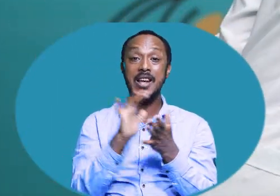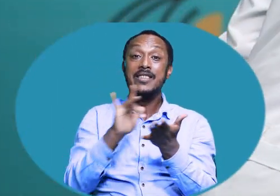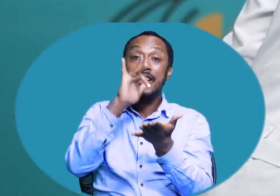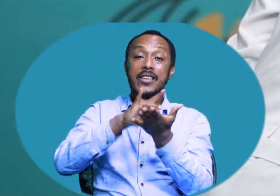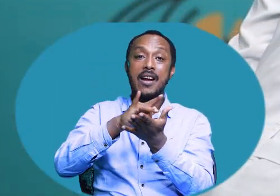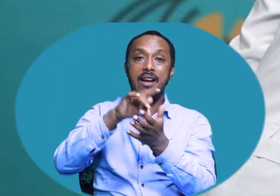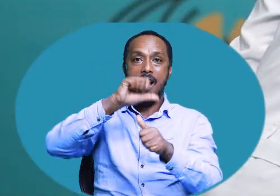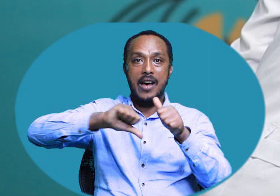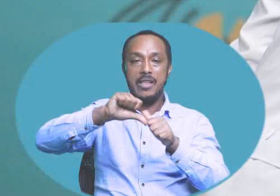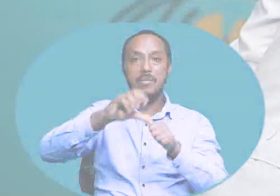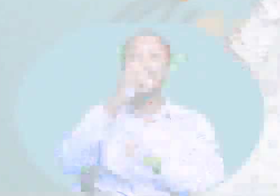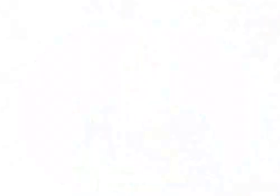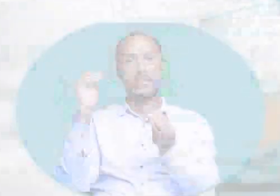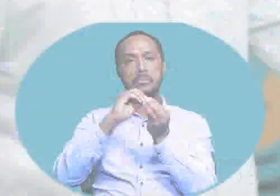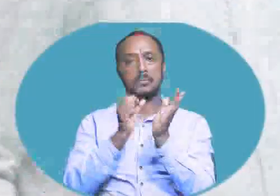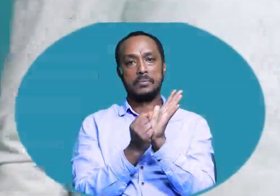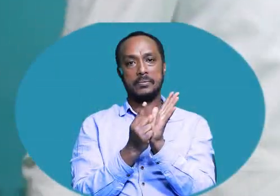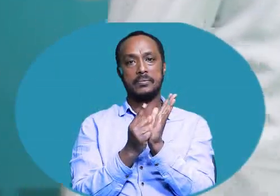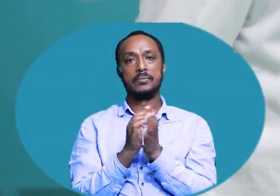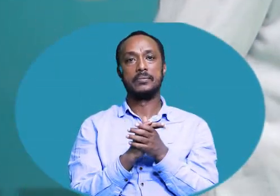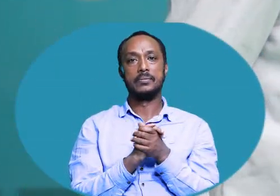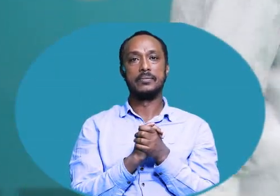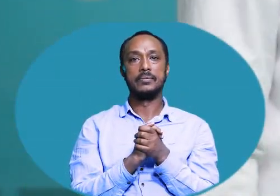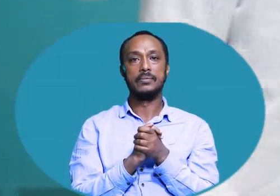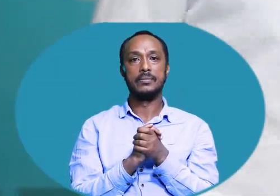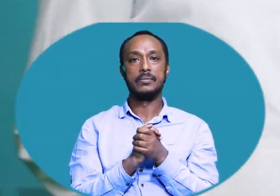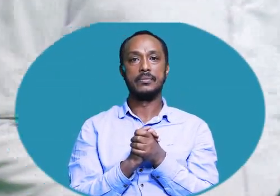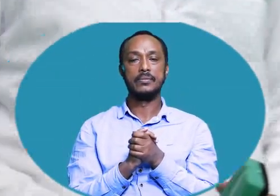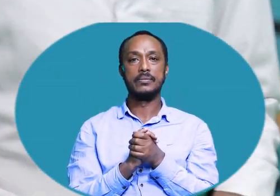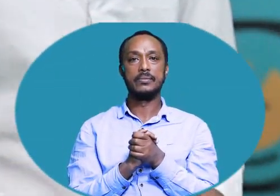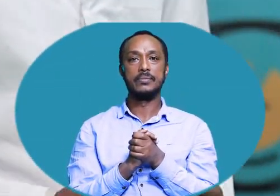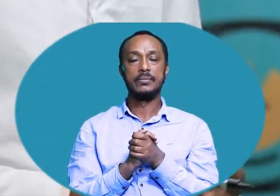central atom, sulfur. This is a Lewis structure of SF4.